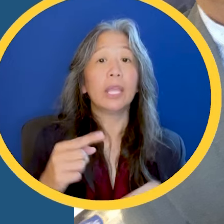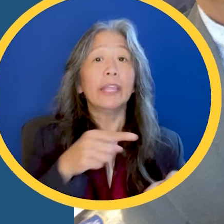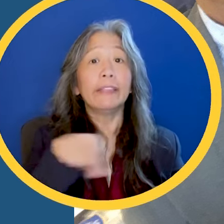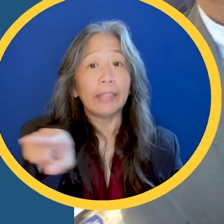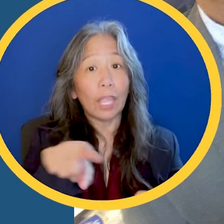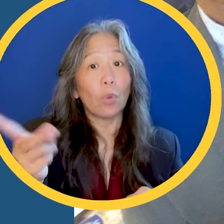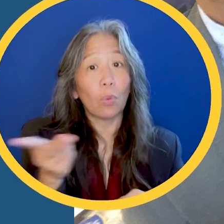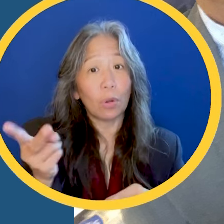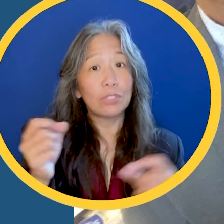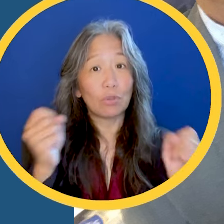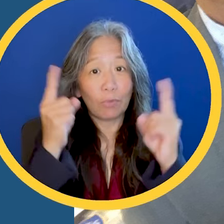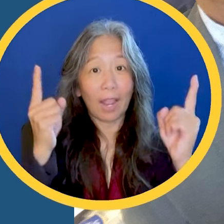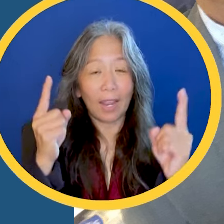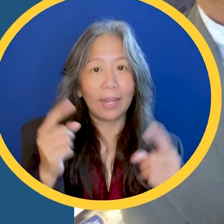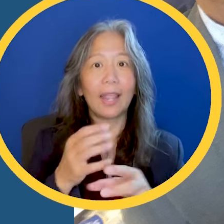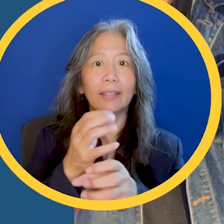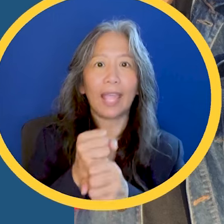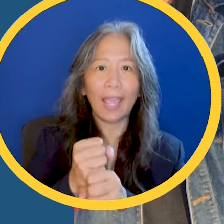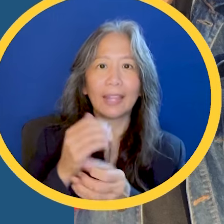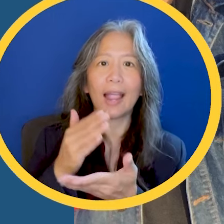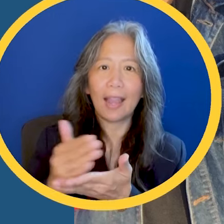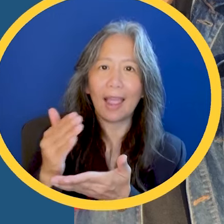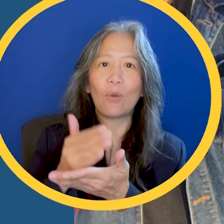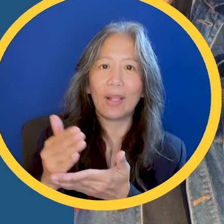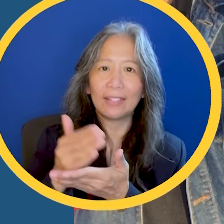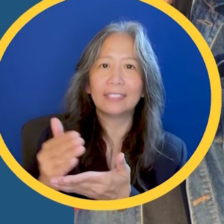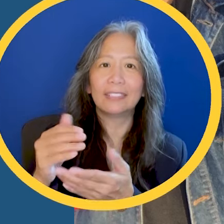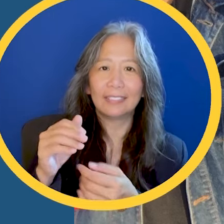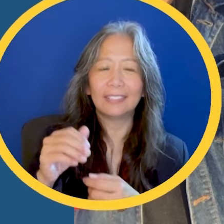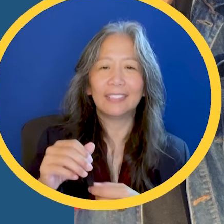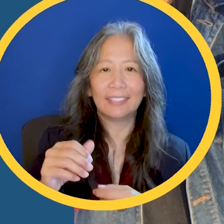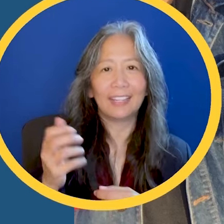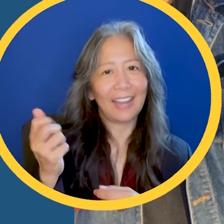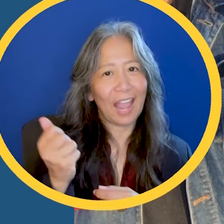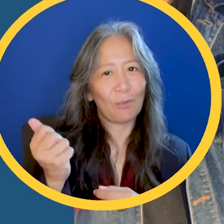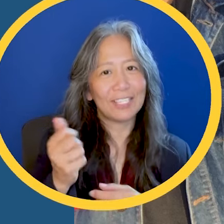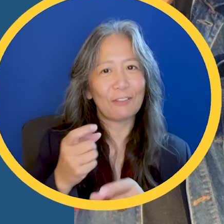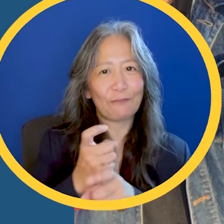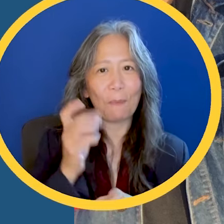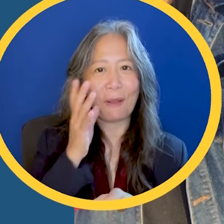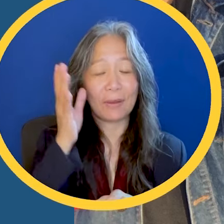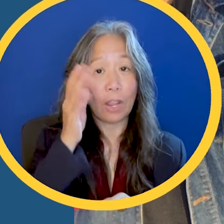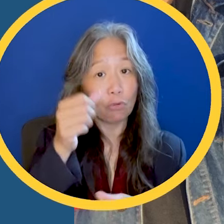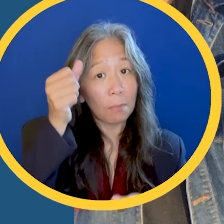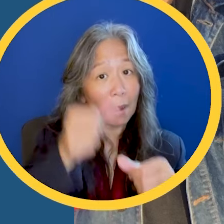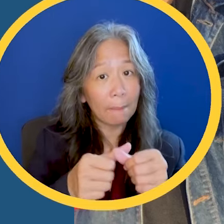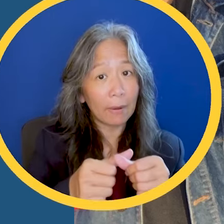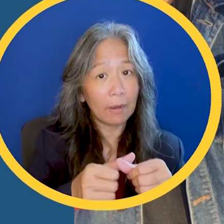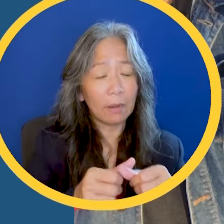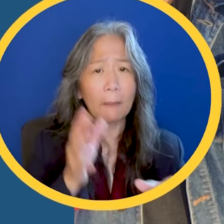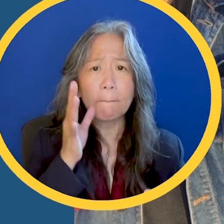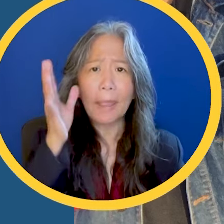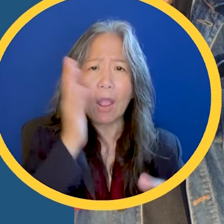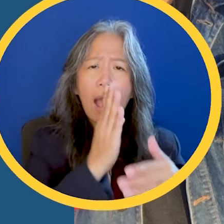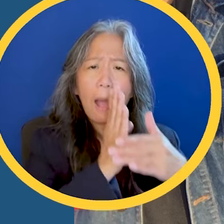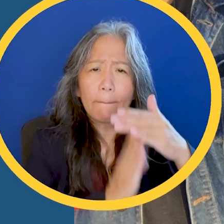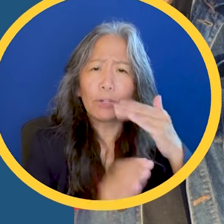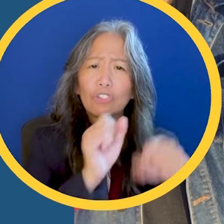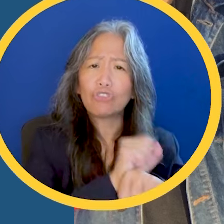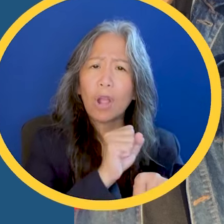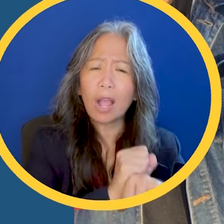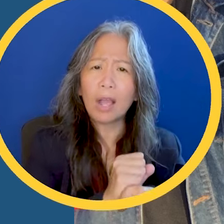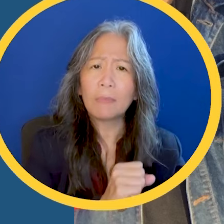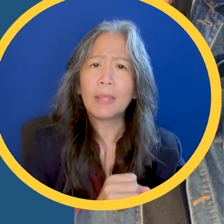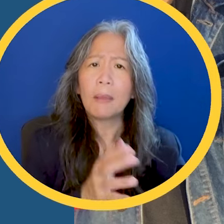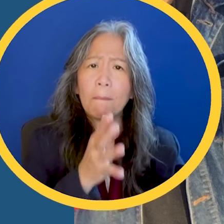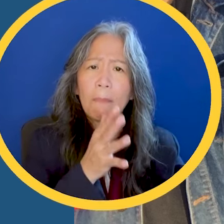surprised that one day they began to get an allowance from their mom and dad. Remember, their parents had very humble jobs. Their